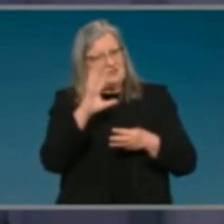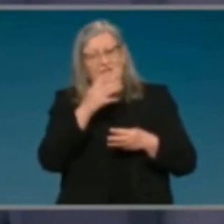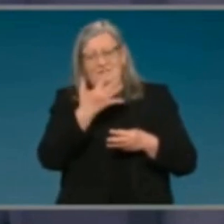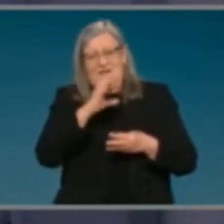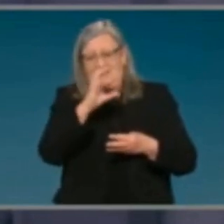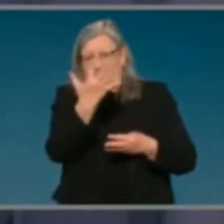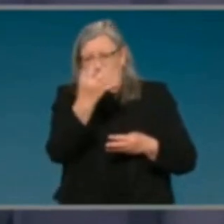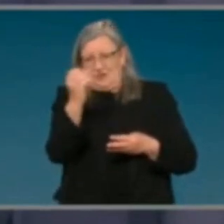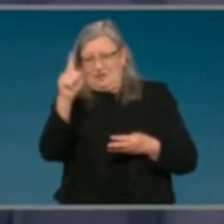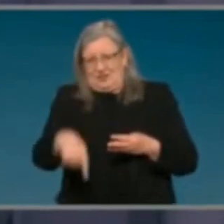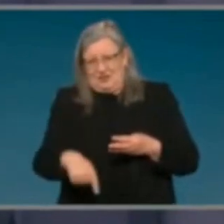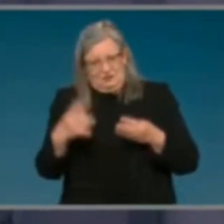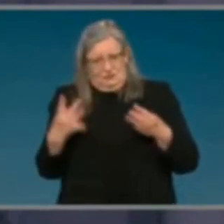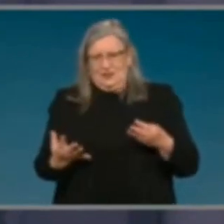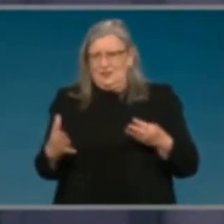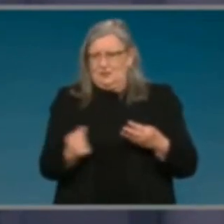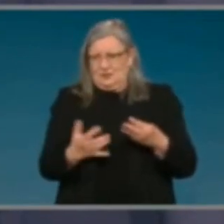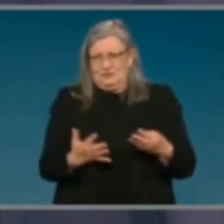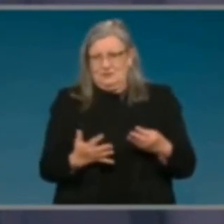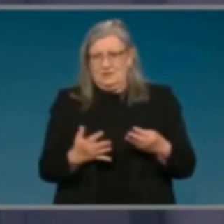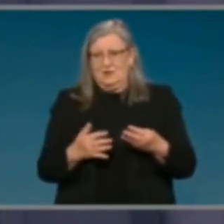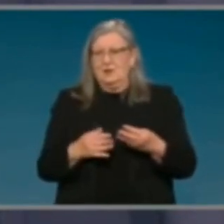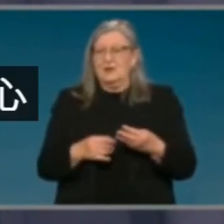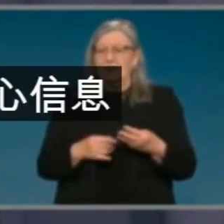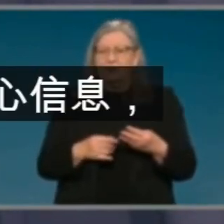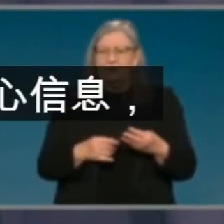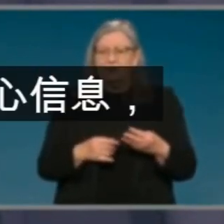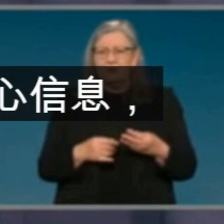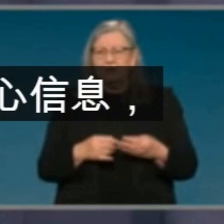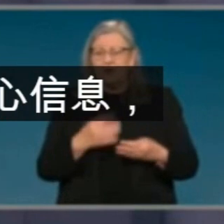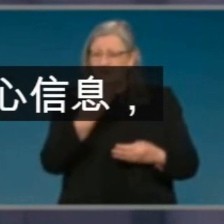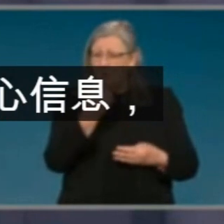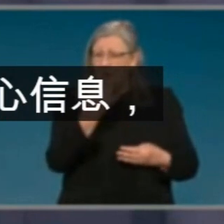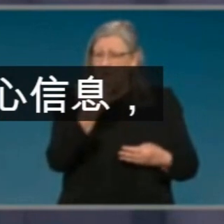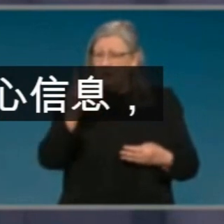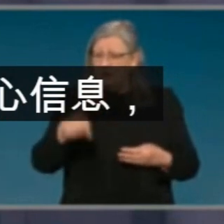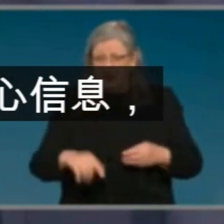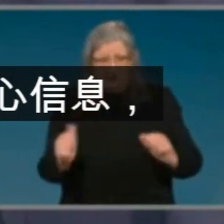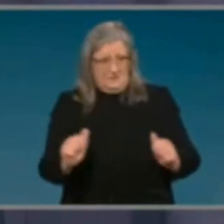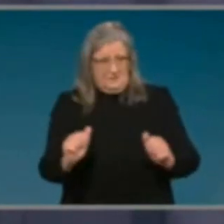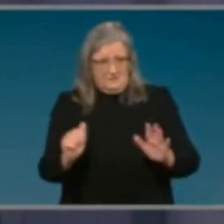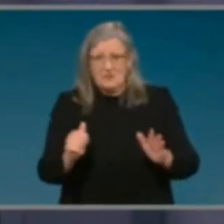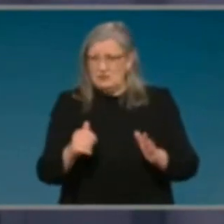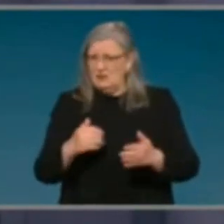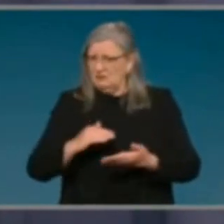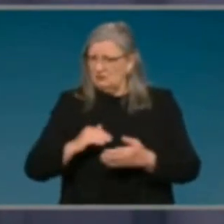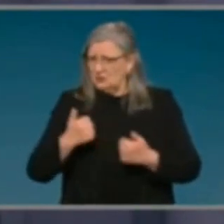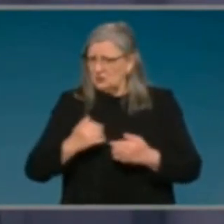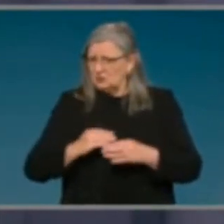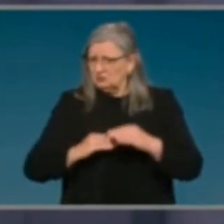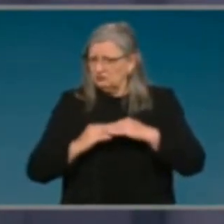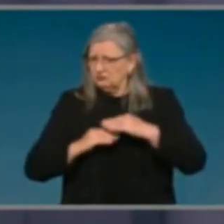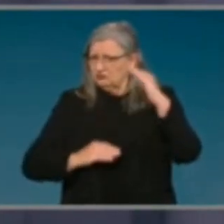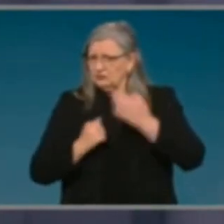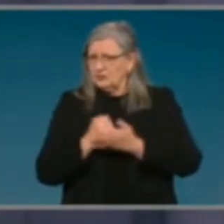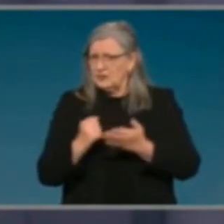say to Australians, thank you, but let's go back to the core message. If you haven't been vaccinated, this is an incentive,